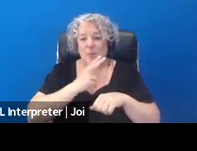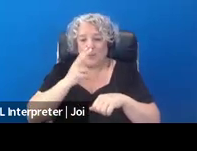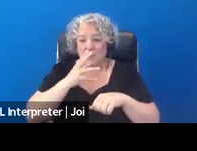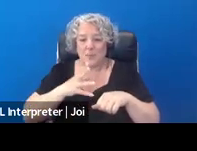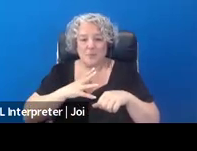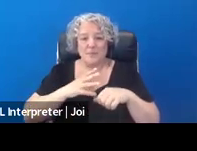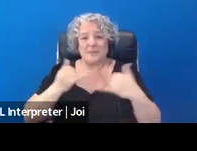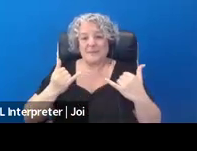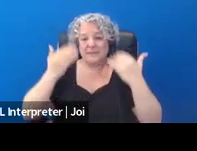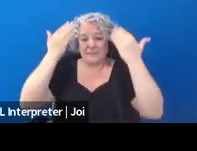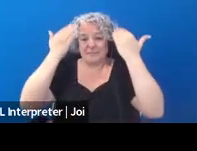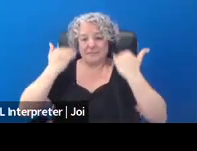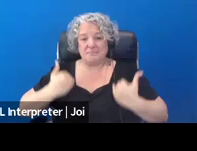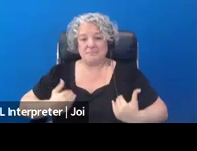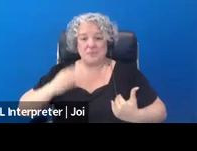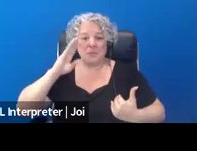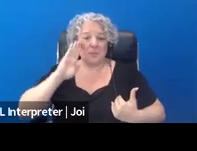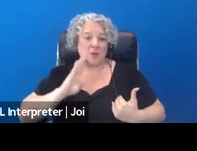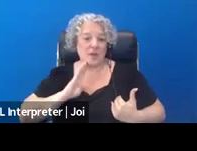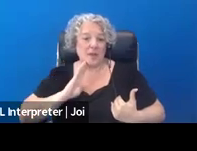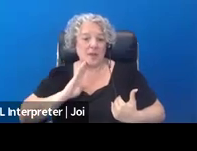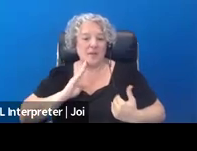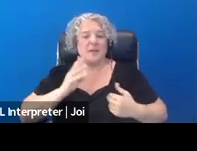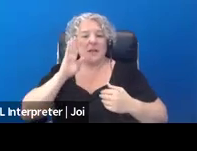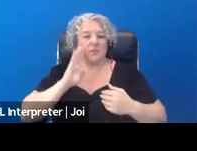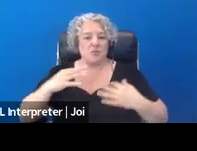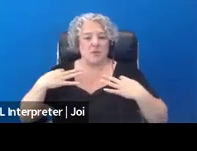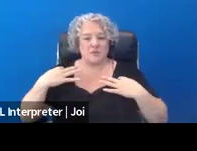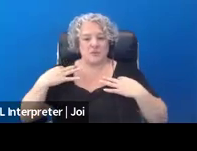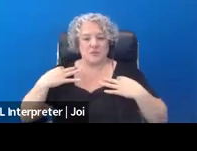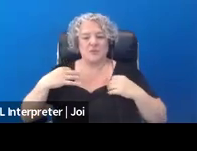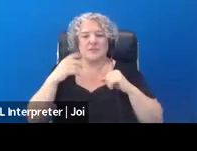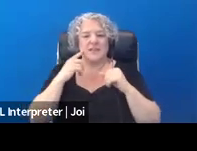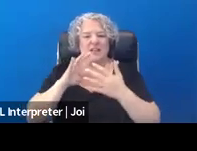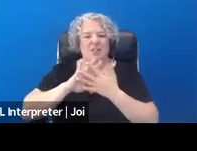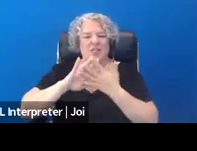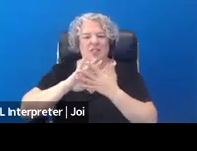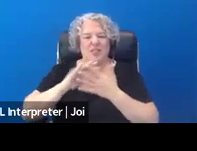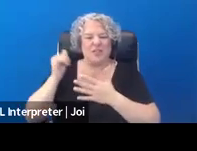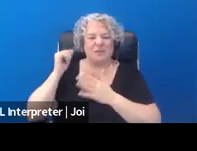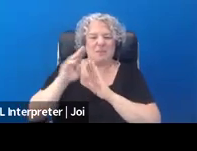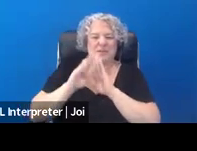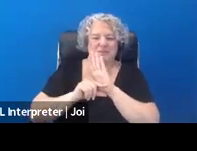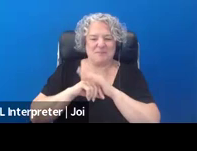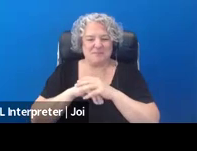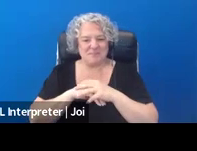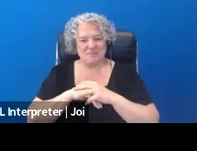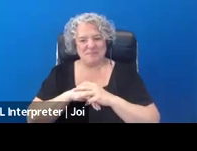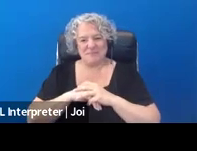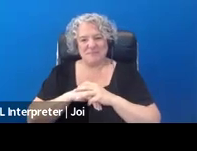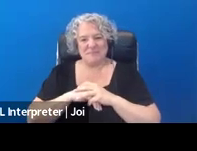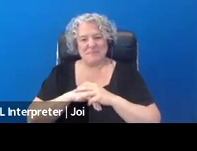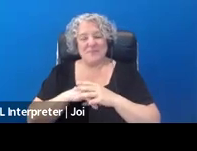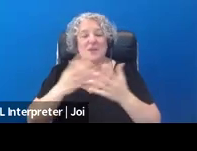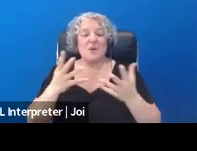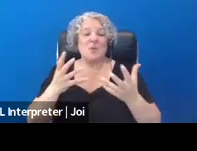today long, straight brown hair and a brown shirt on, and I have a blurry background behind me.